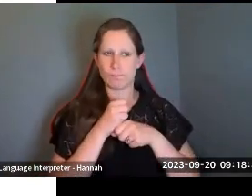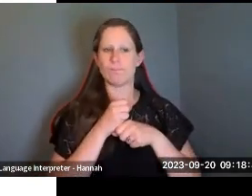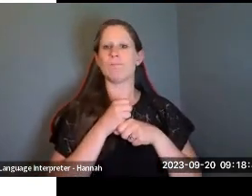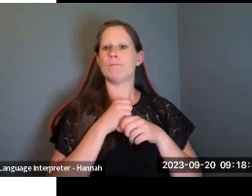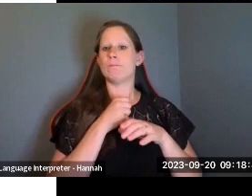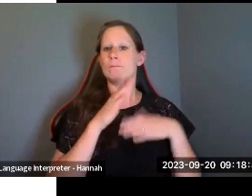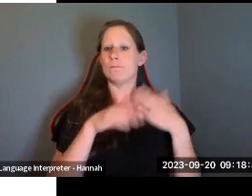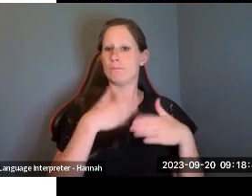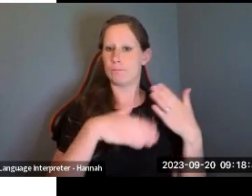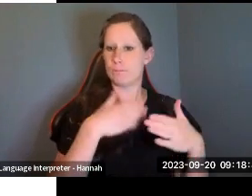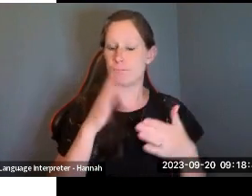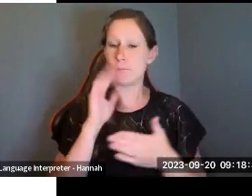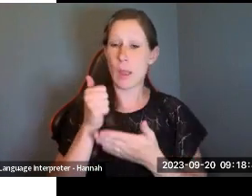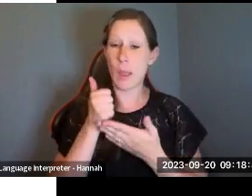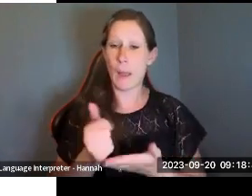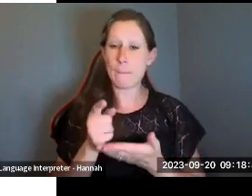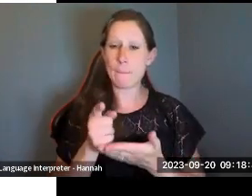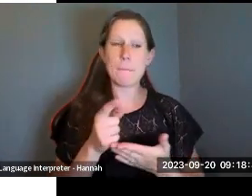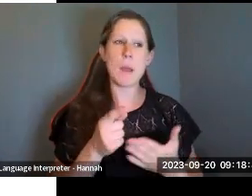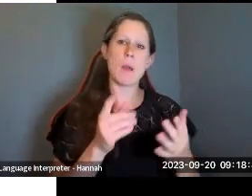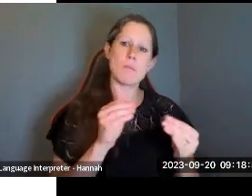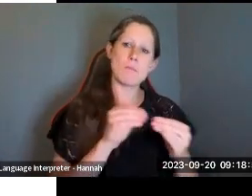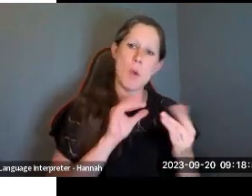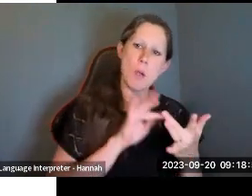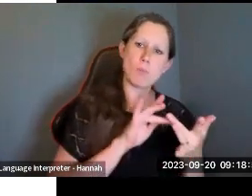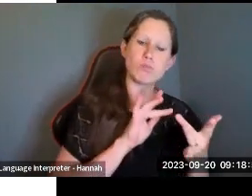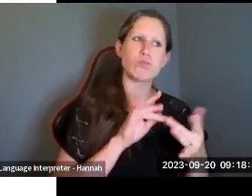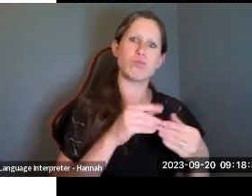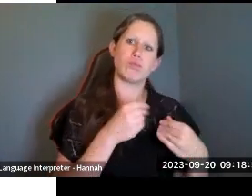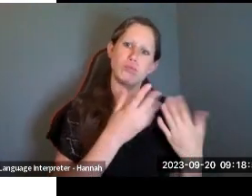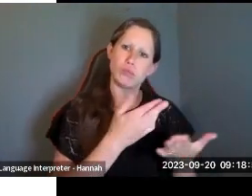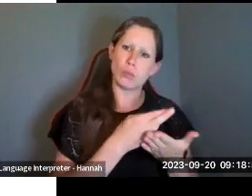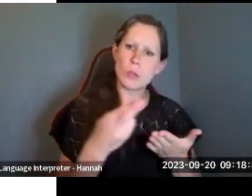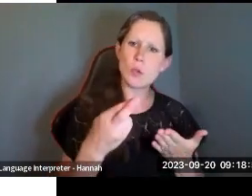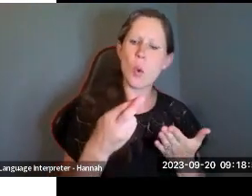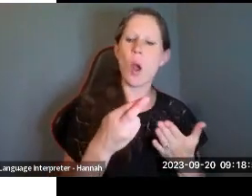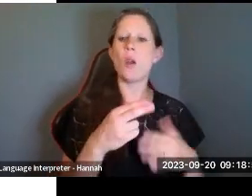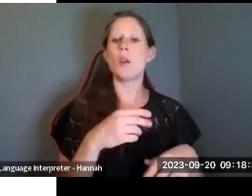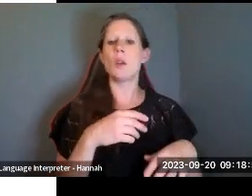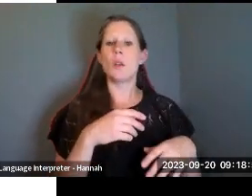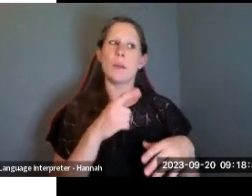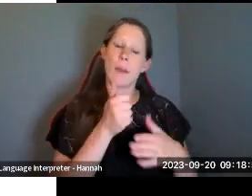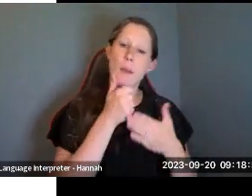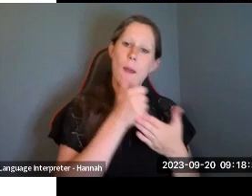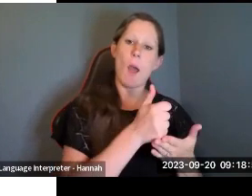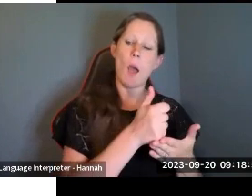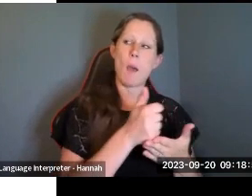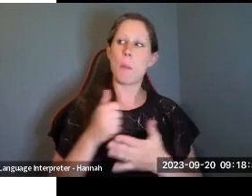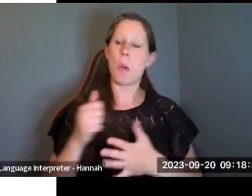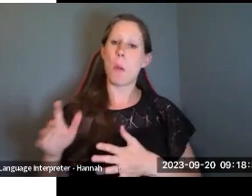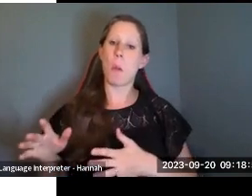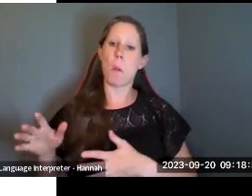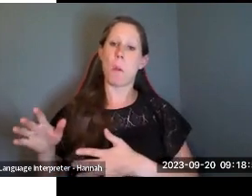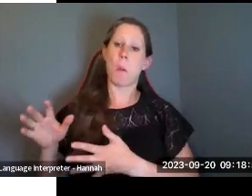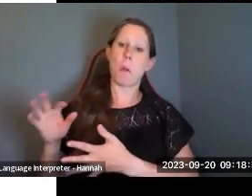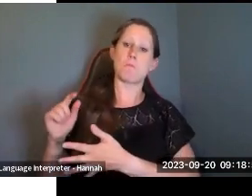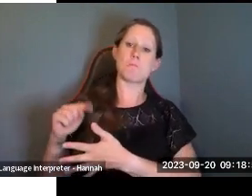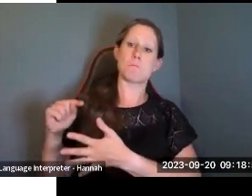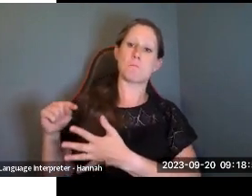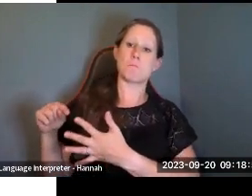you have those resources to go out and assist someone that might be struggling.